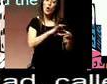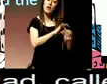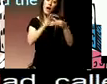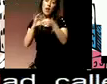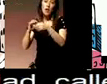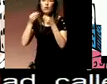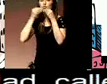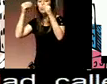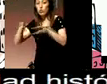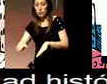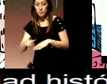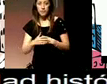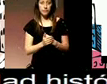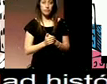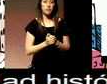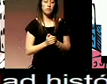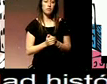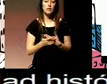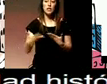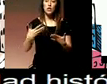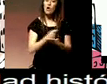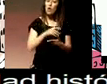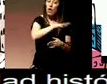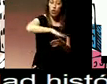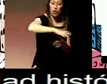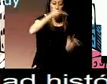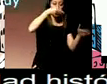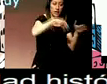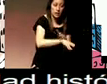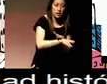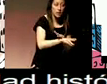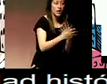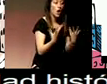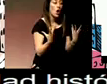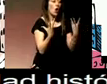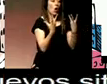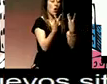with already accessible routes and streets in the city, the pedestrian routes and so on.